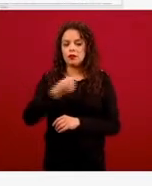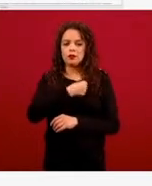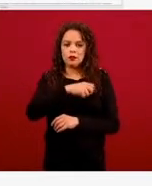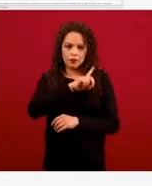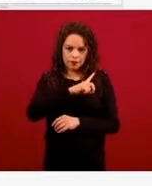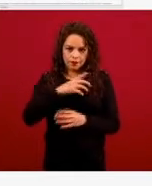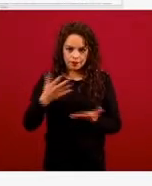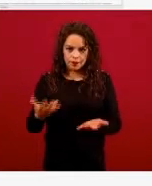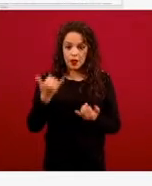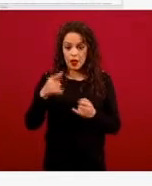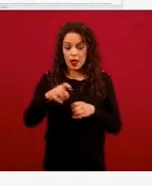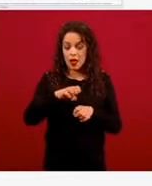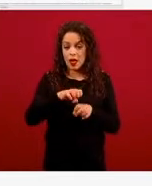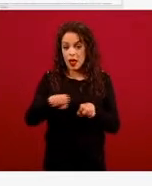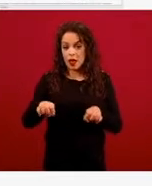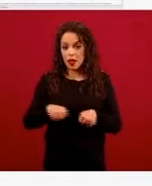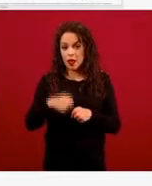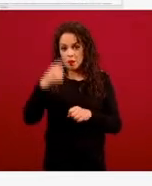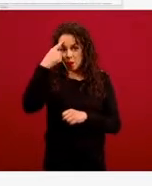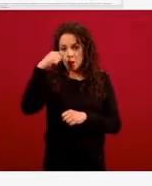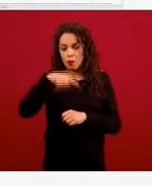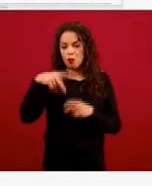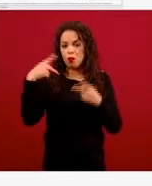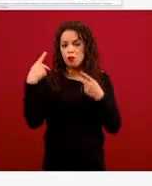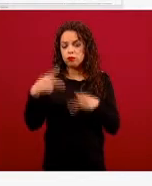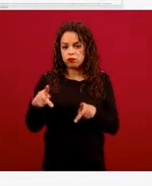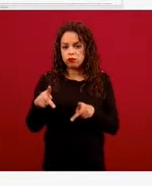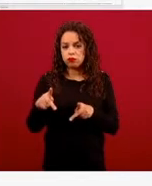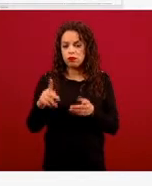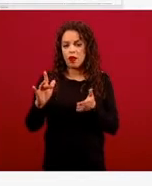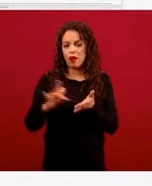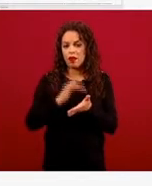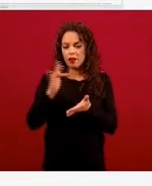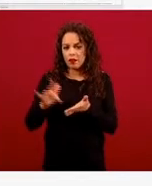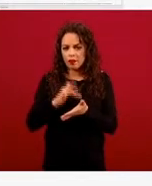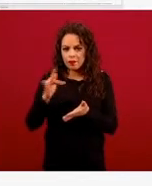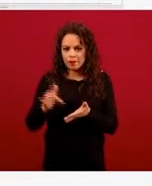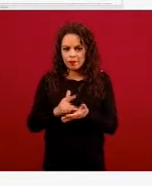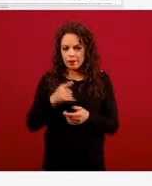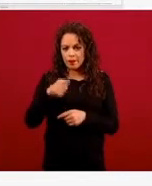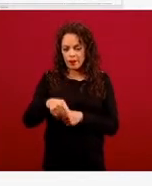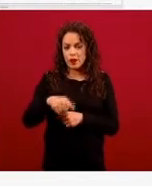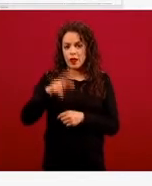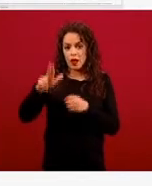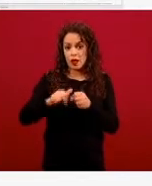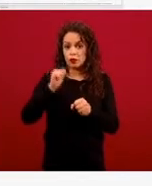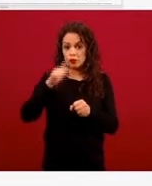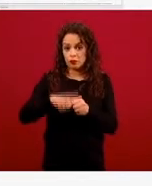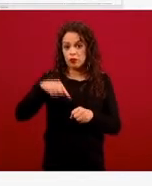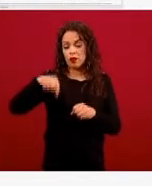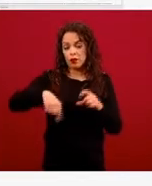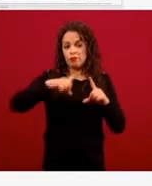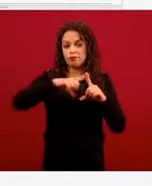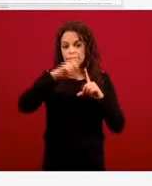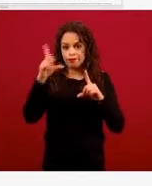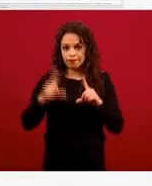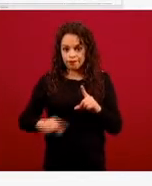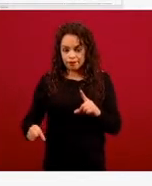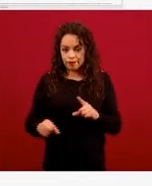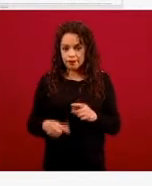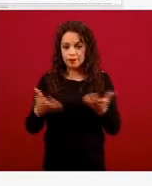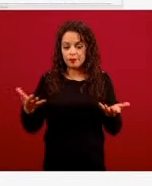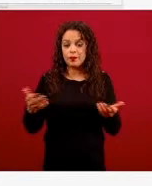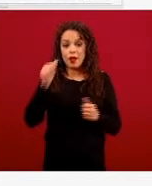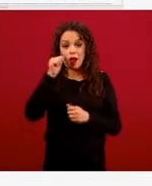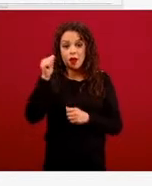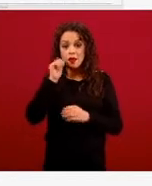information technology, worked with the Secretariat of Health, as well as different people who have helped us with our